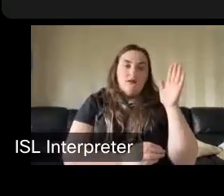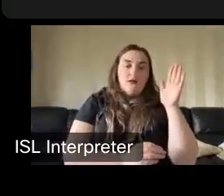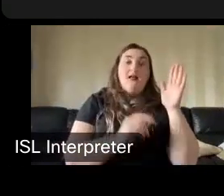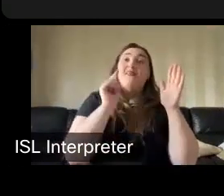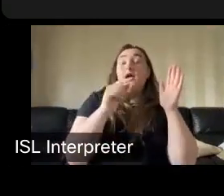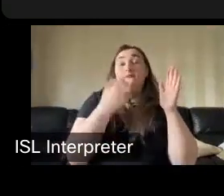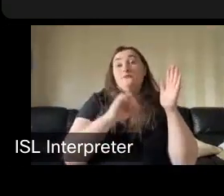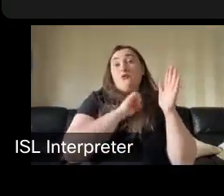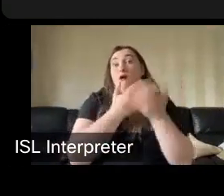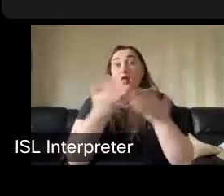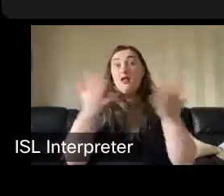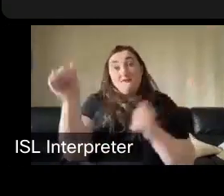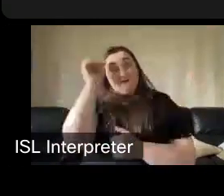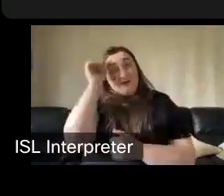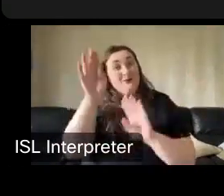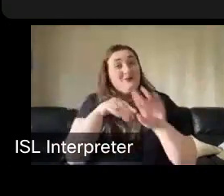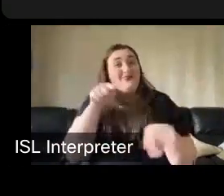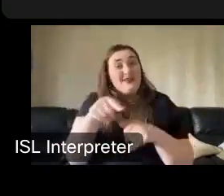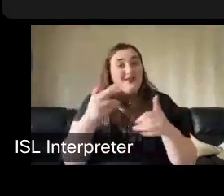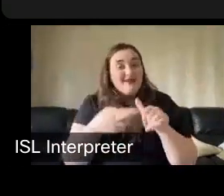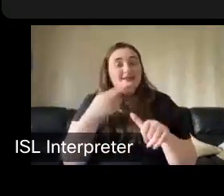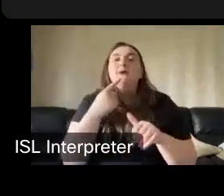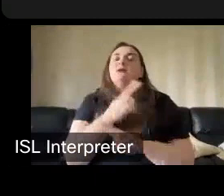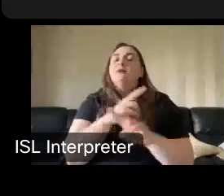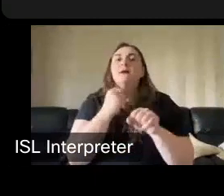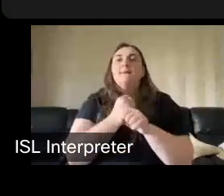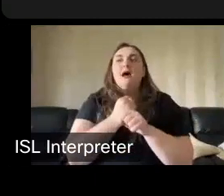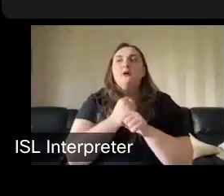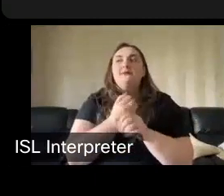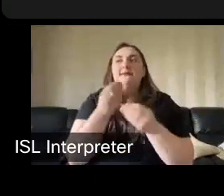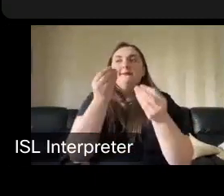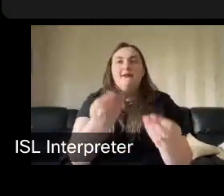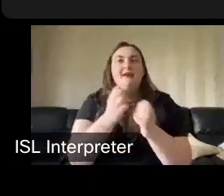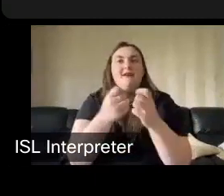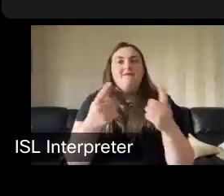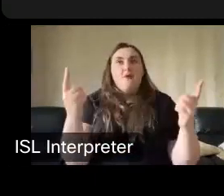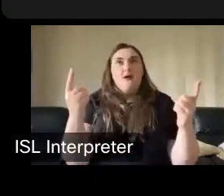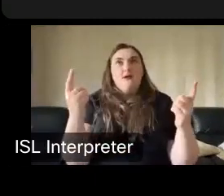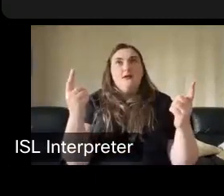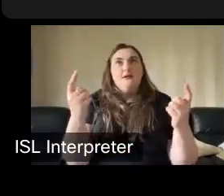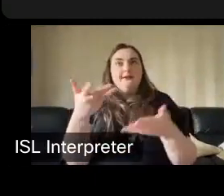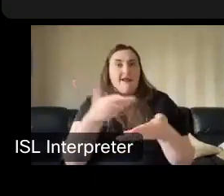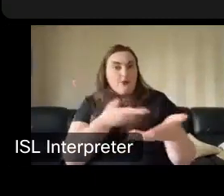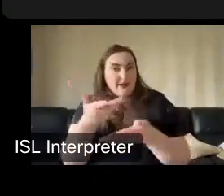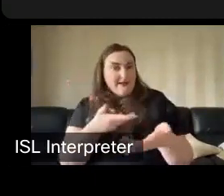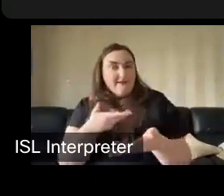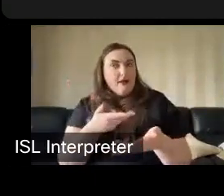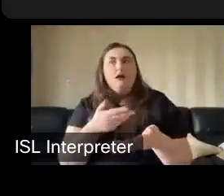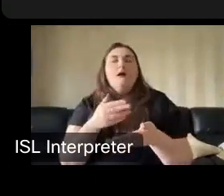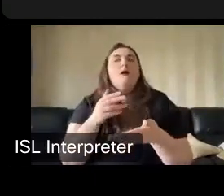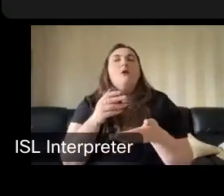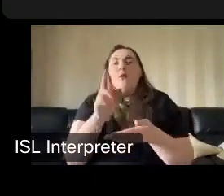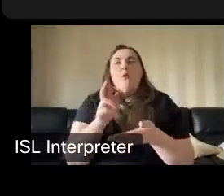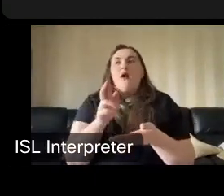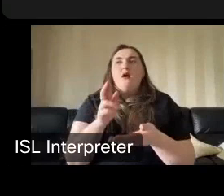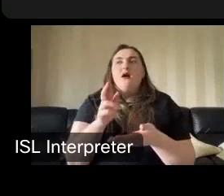lot of you will be familiar with. It's not about giving everybody counselling, sort of